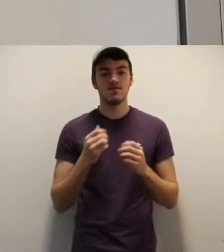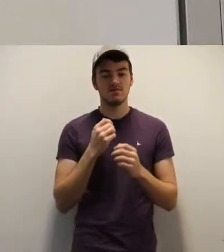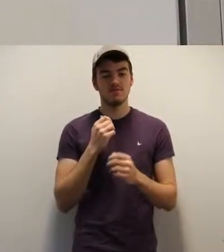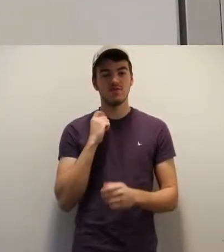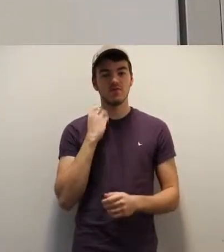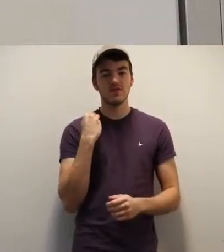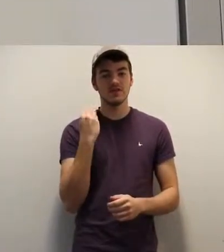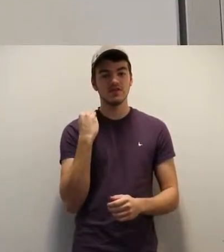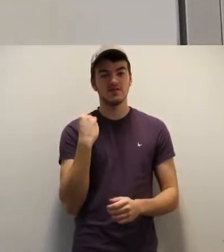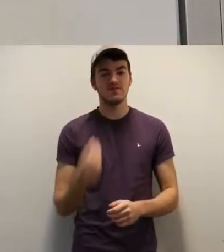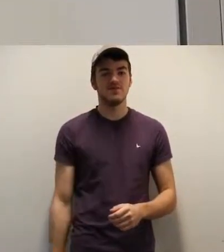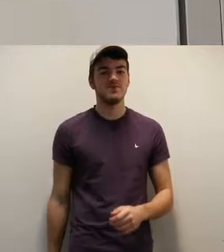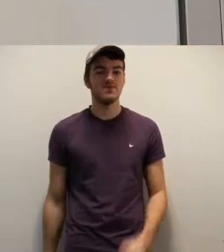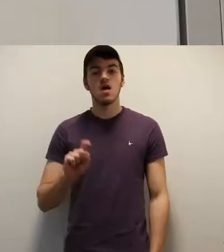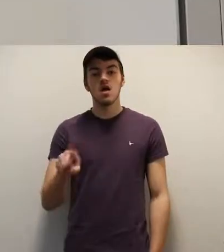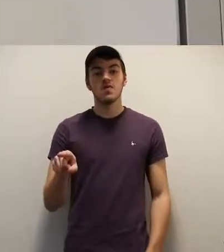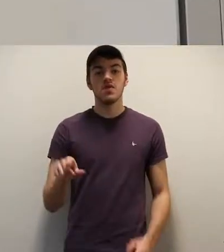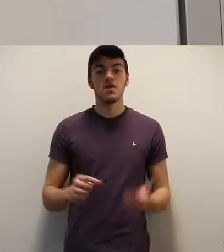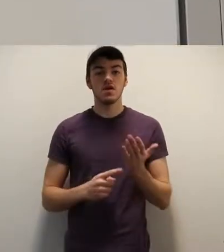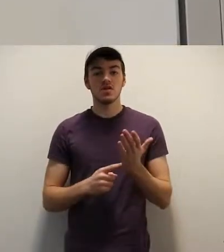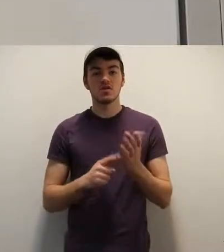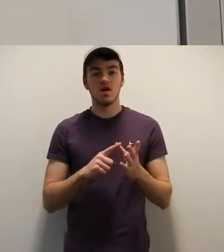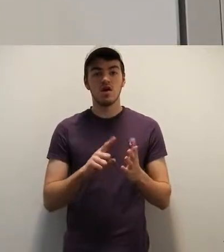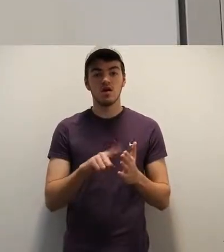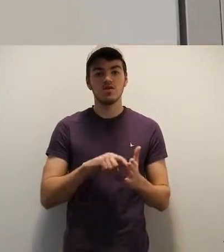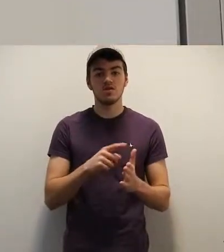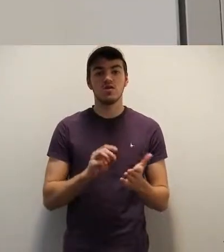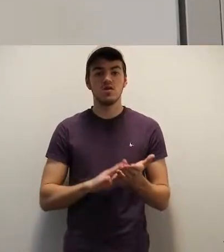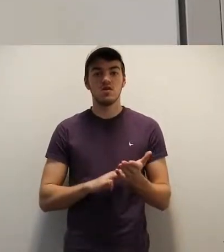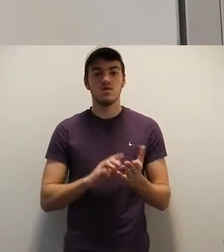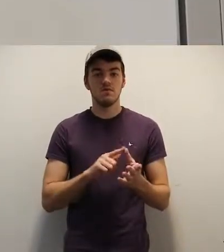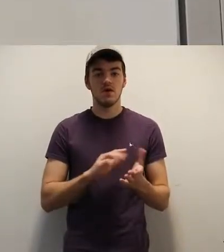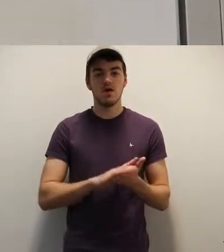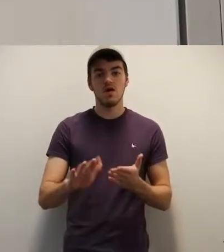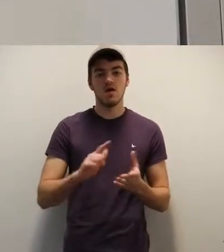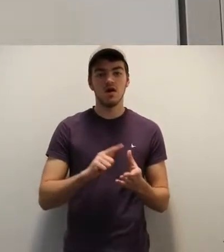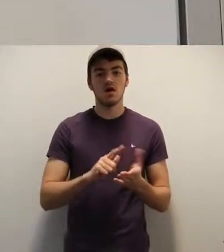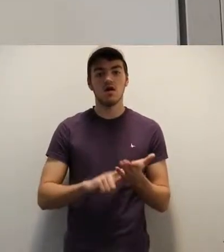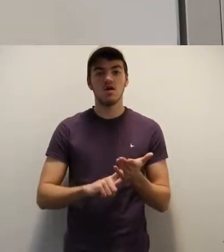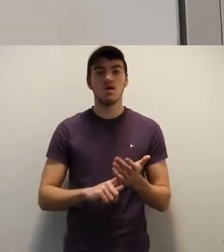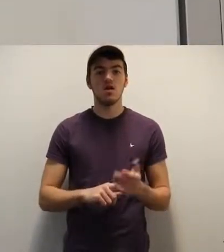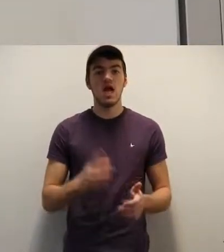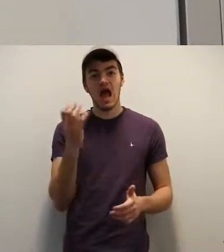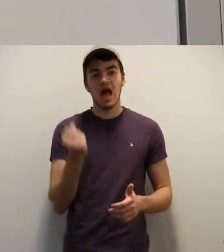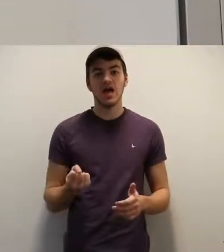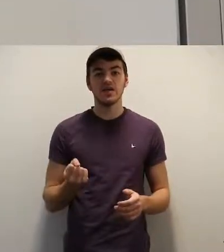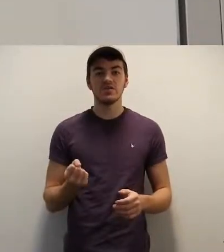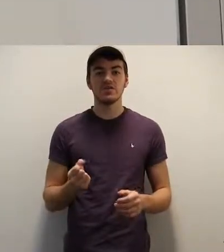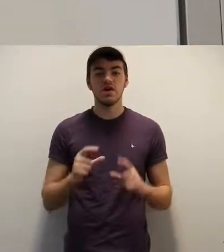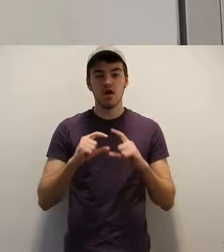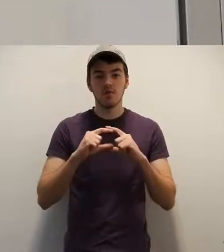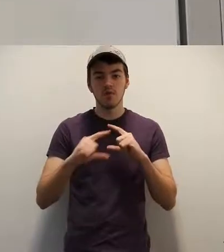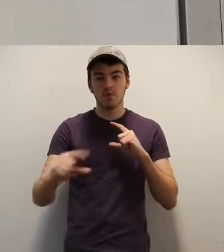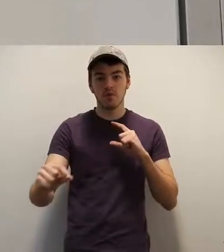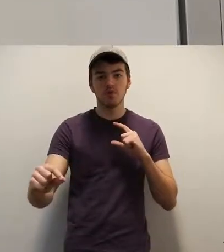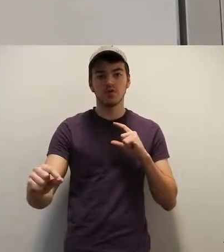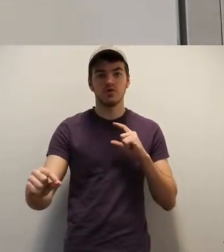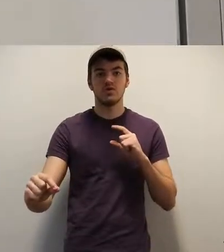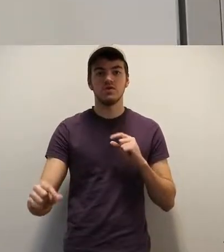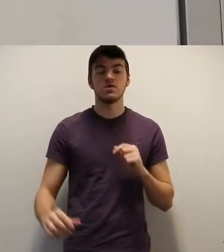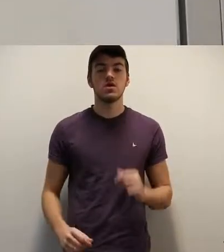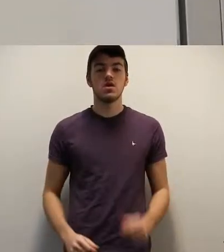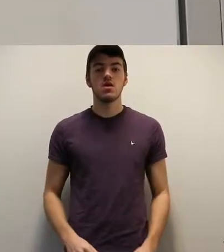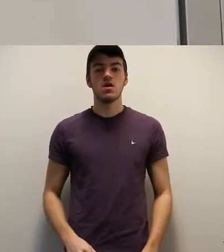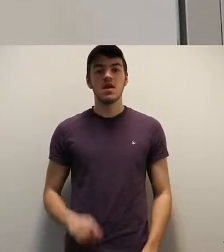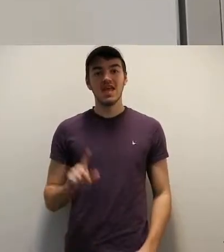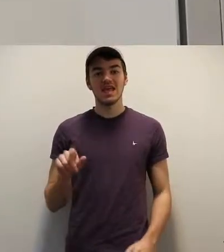Pyramid of Giza and in the Parthenon of the Acropolis in ancient Athens. Now I will illustrate some application in some